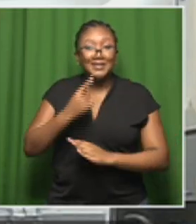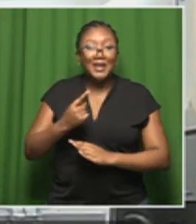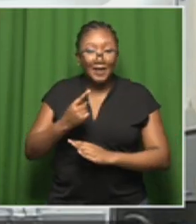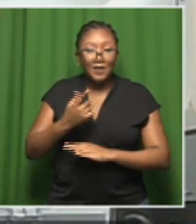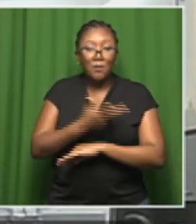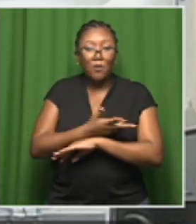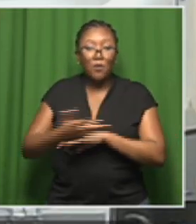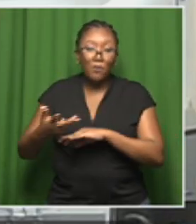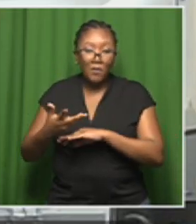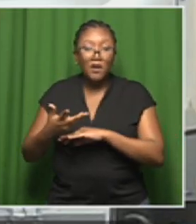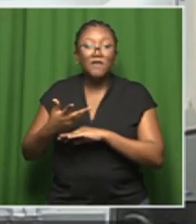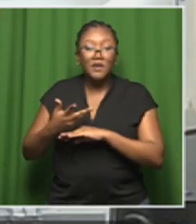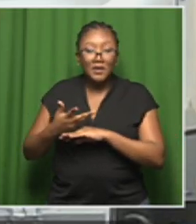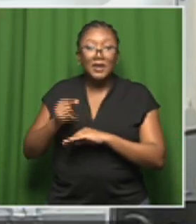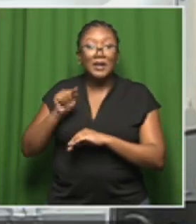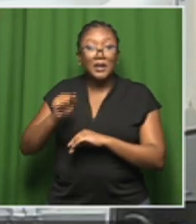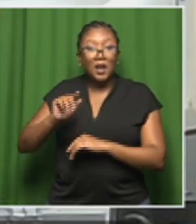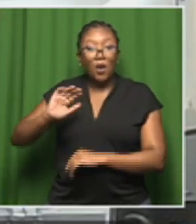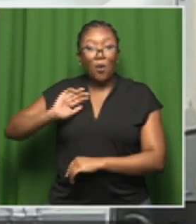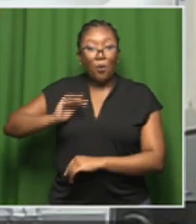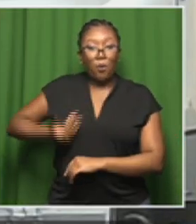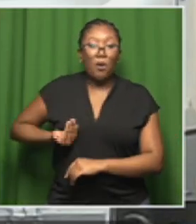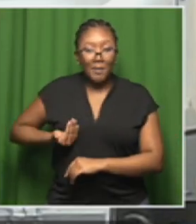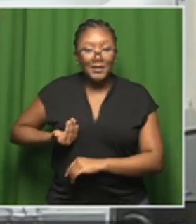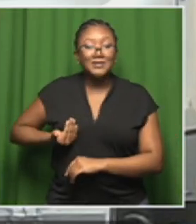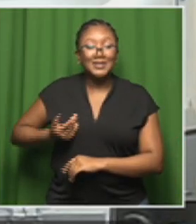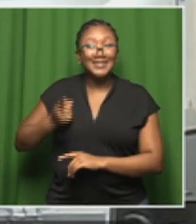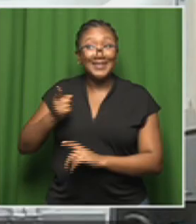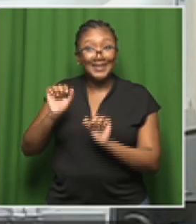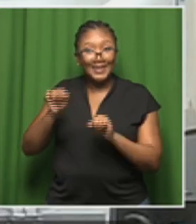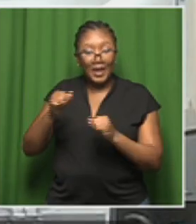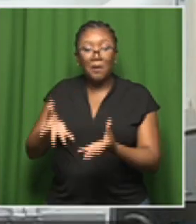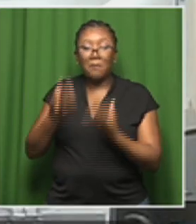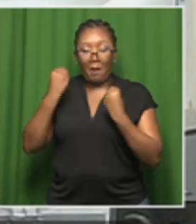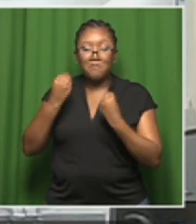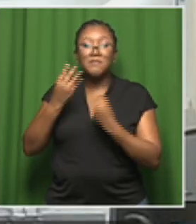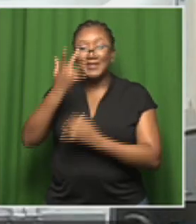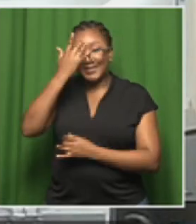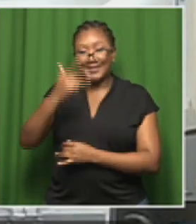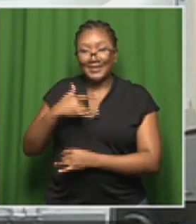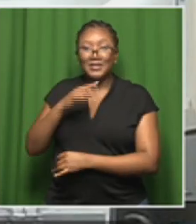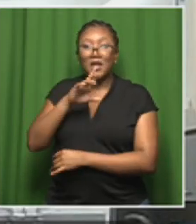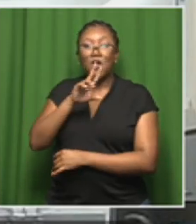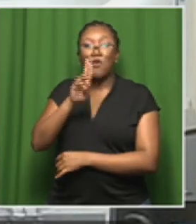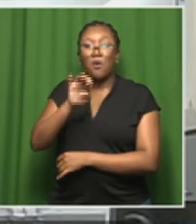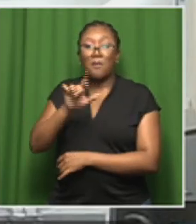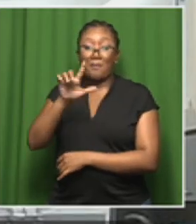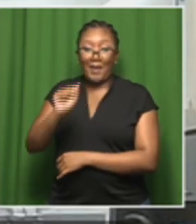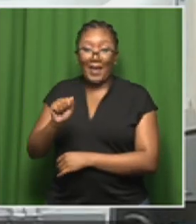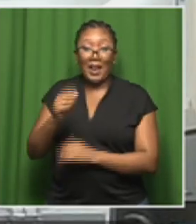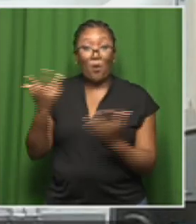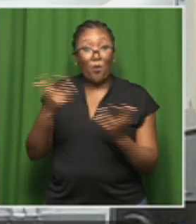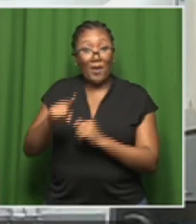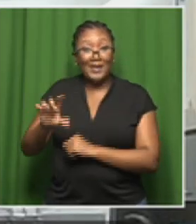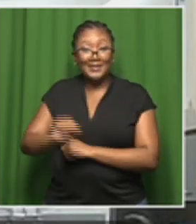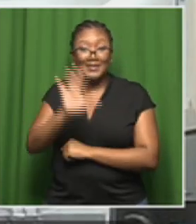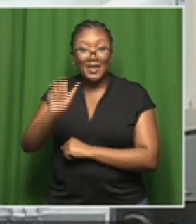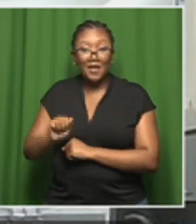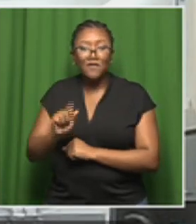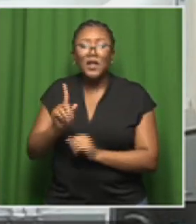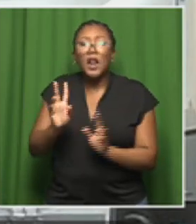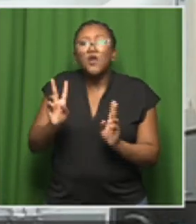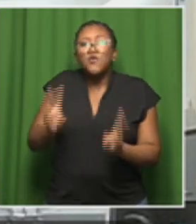of women of childbearing age are immune to rubella in South Africa, and this is through natural